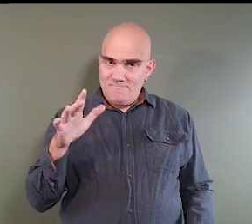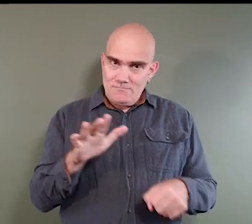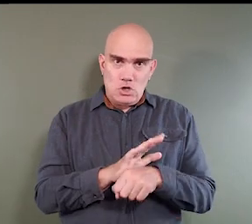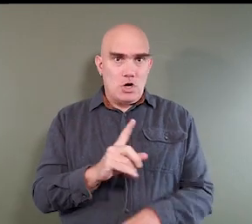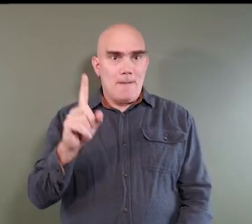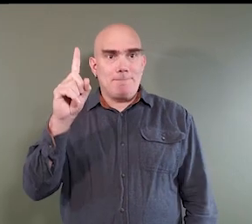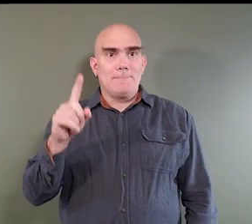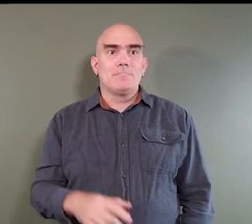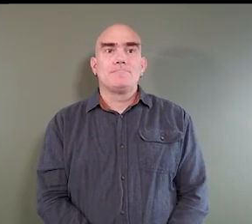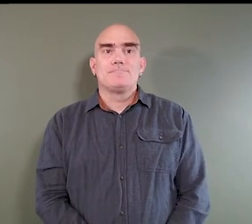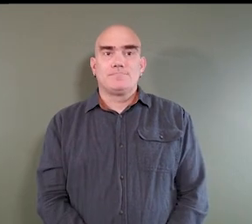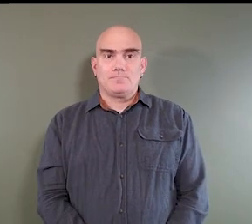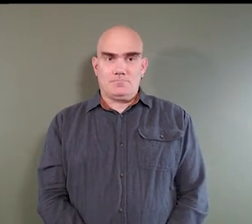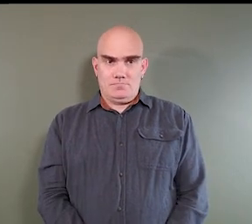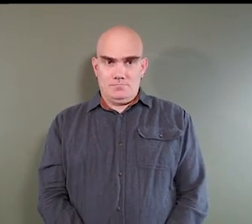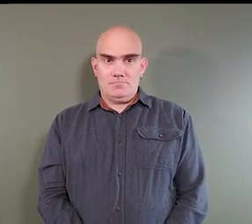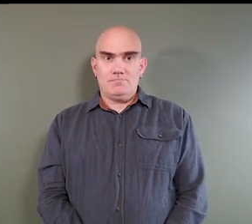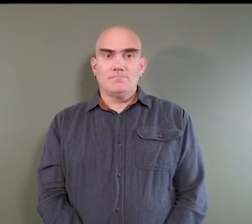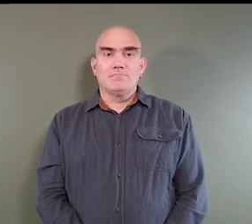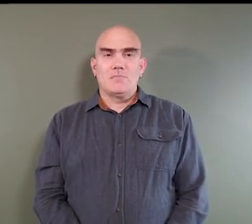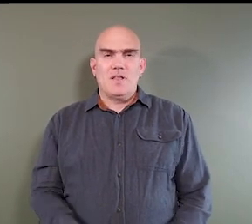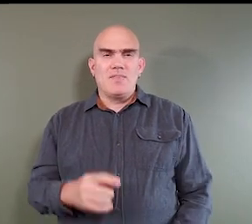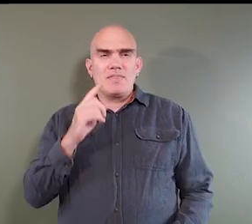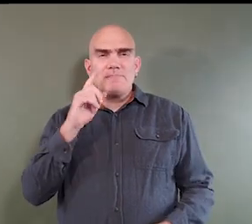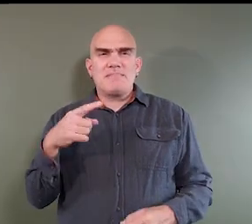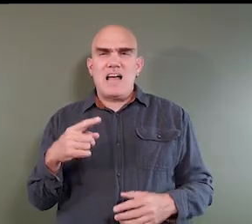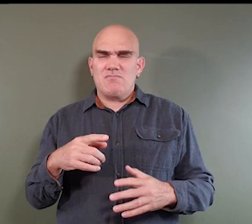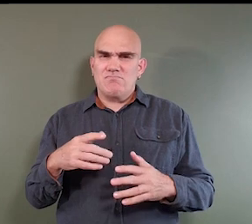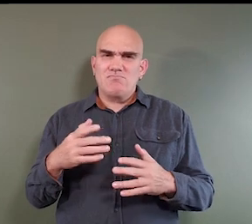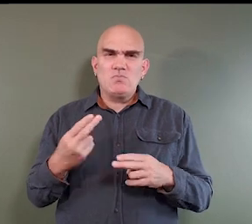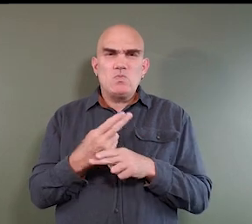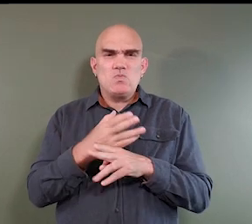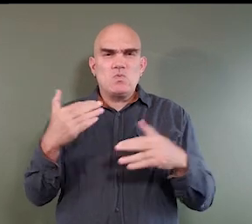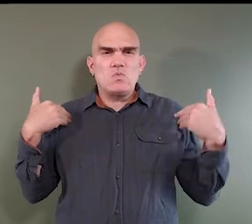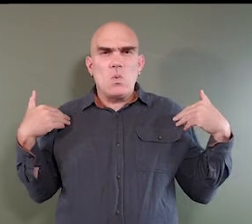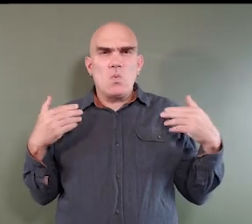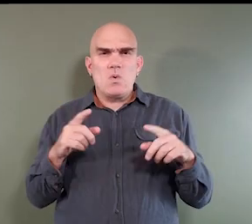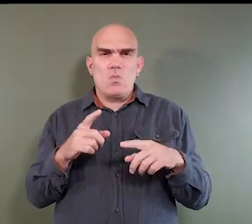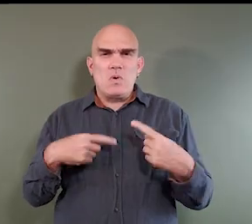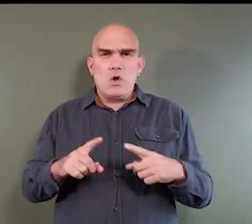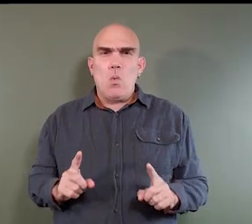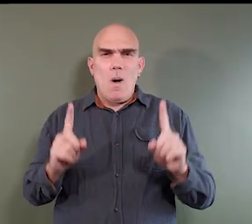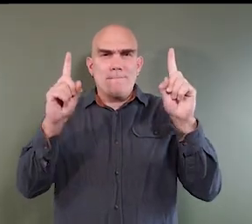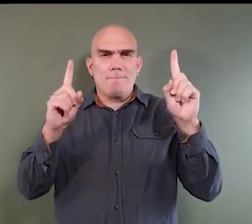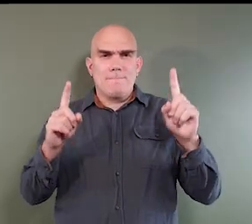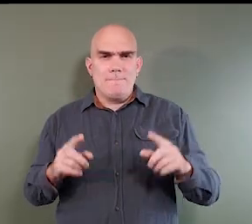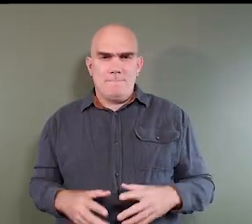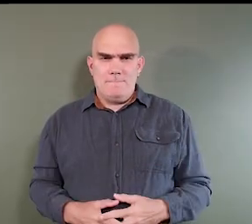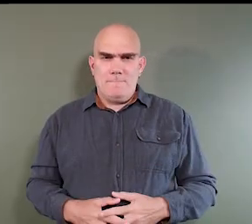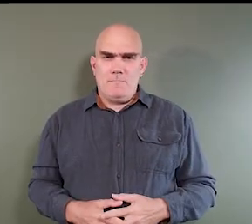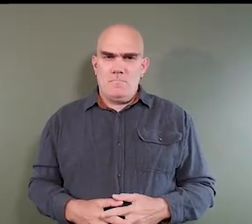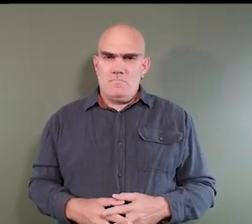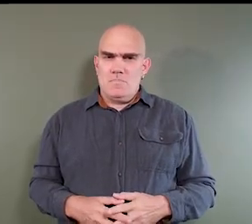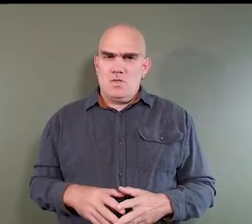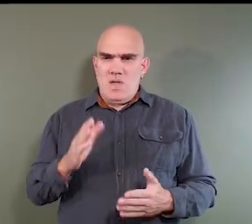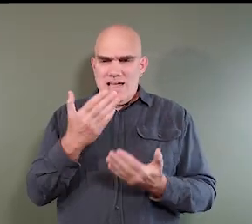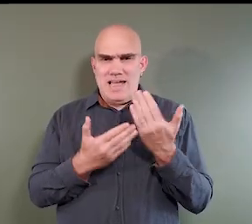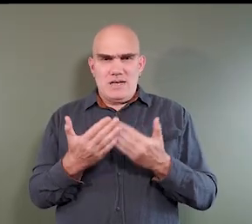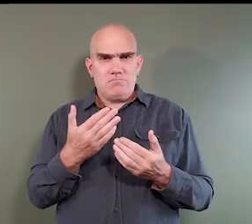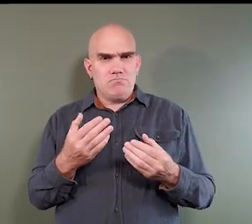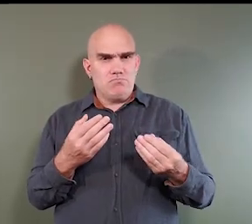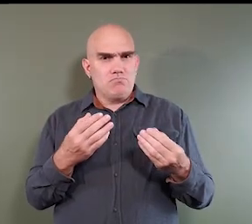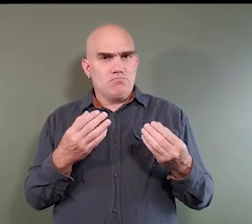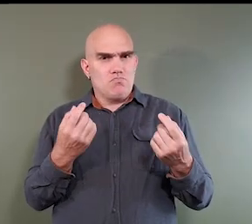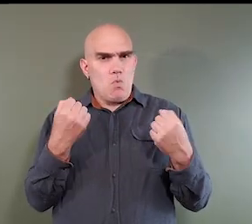in the air. Think about activating those shoulders as you go up, rotating your hands as you do